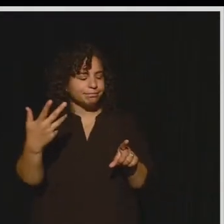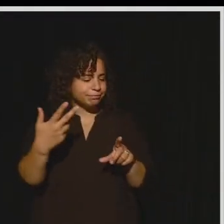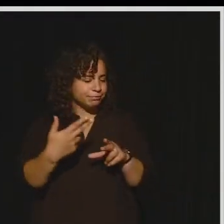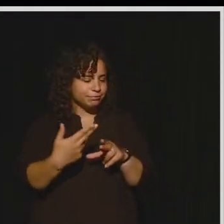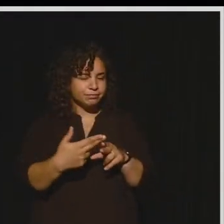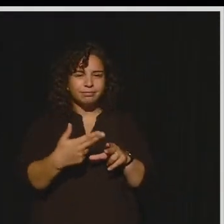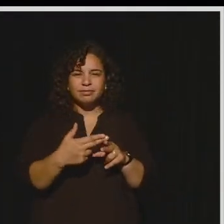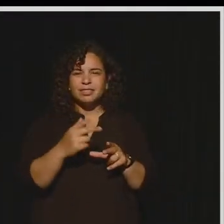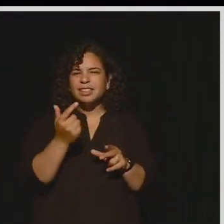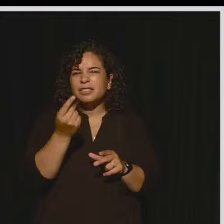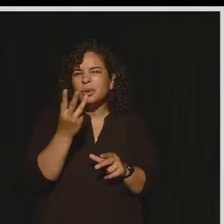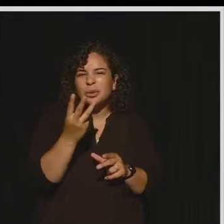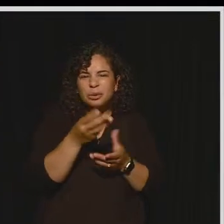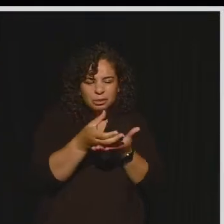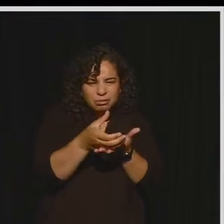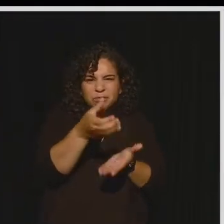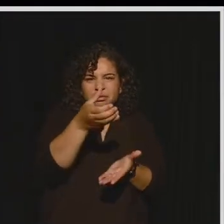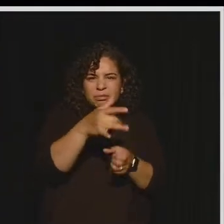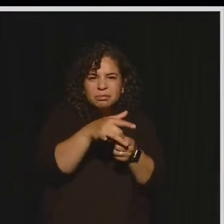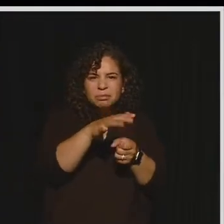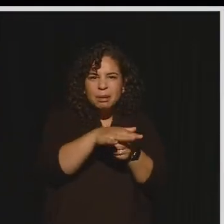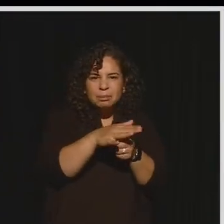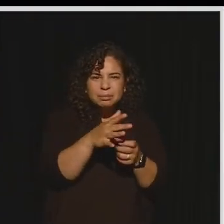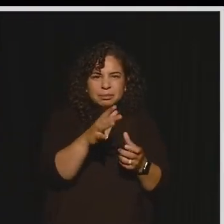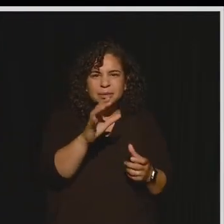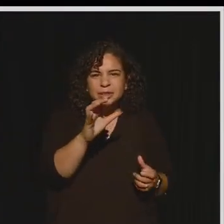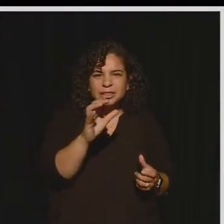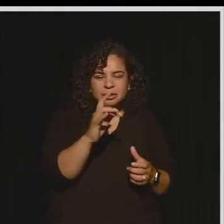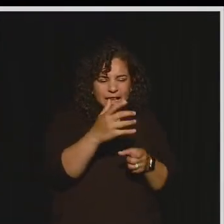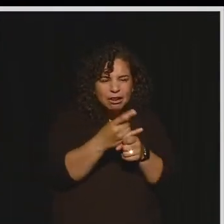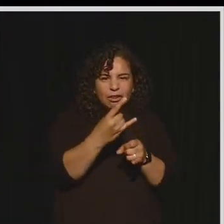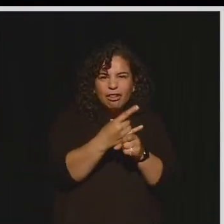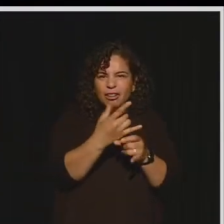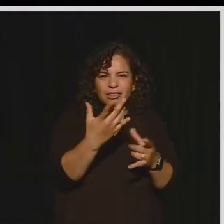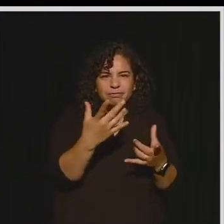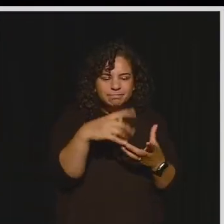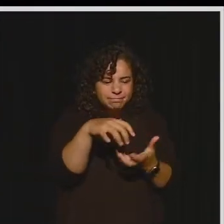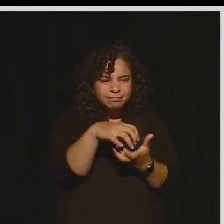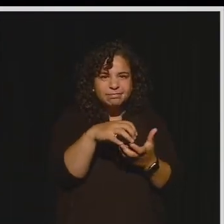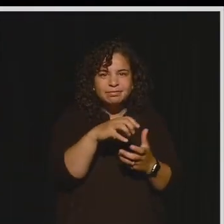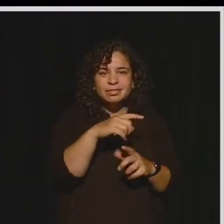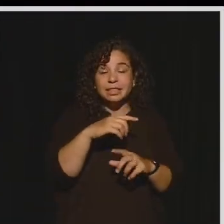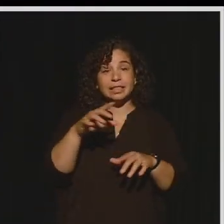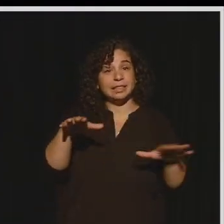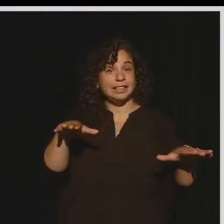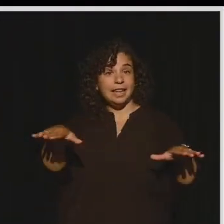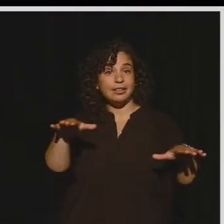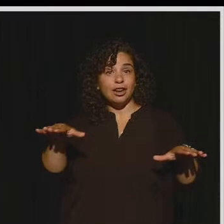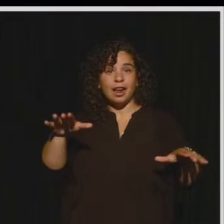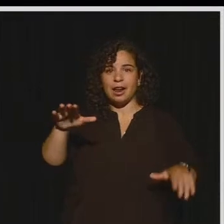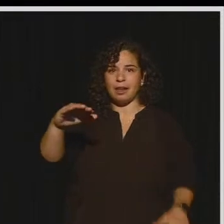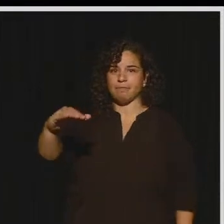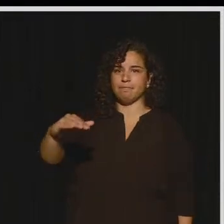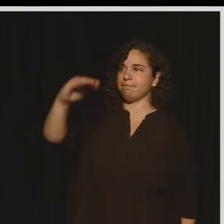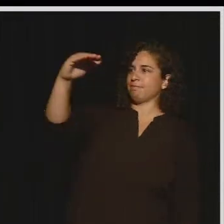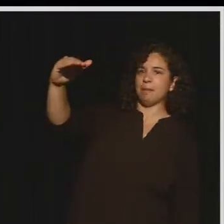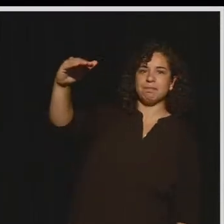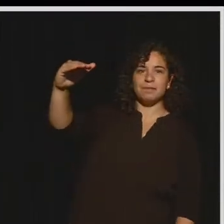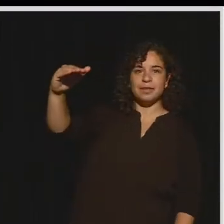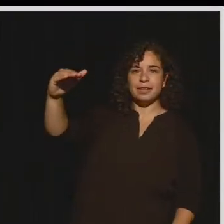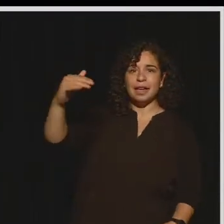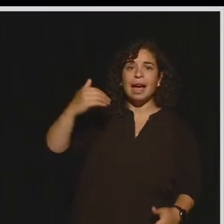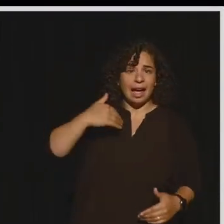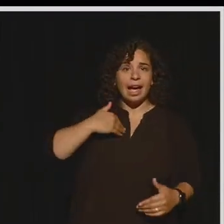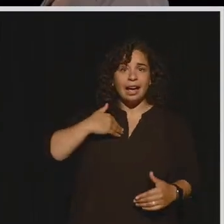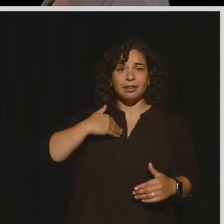coolers. The DJ was up on a raised stage on a table that had one of those record players where you take the top off, it